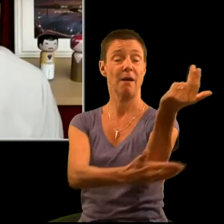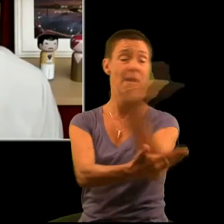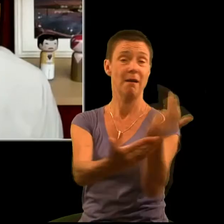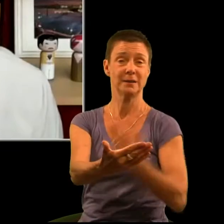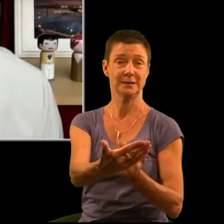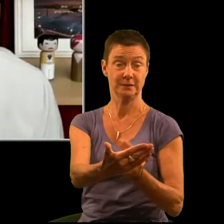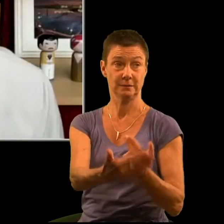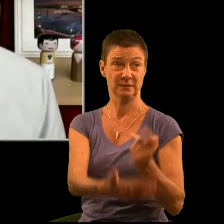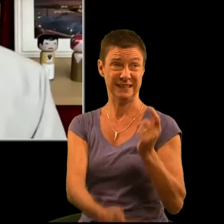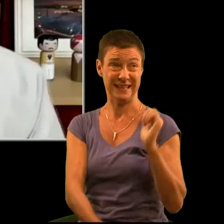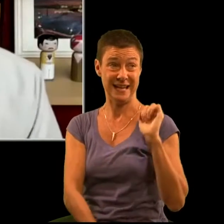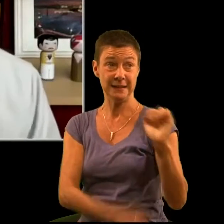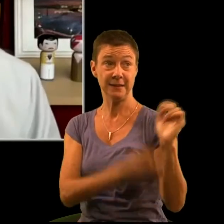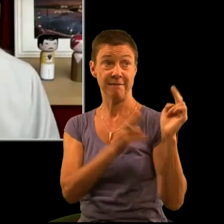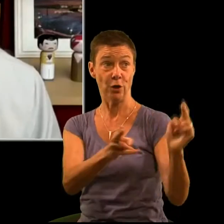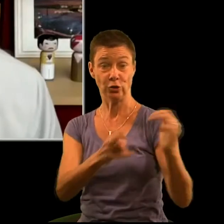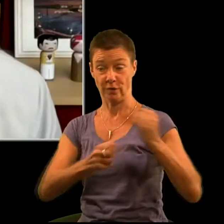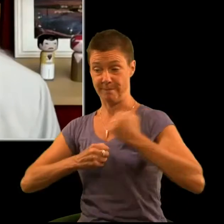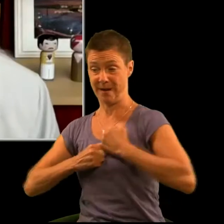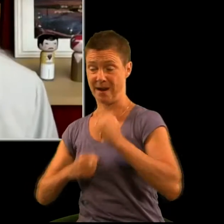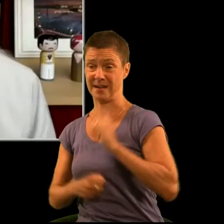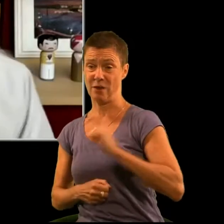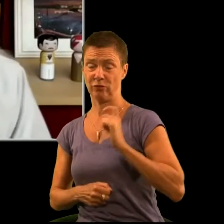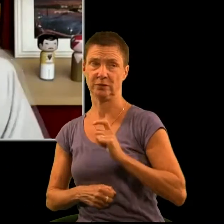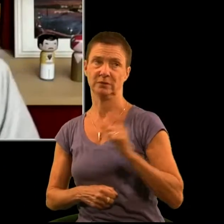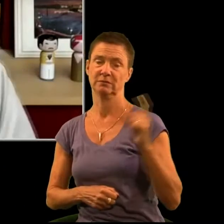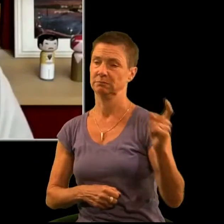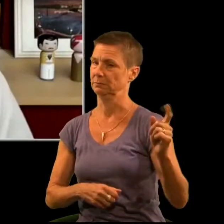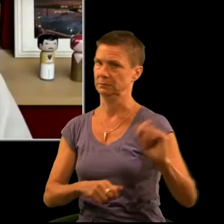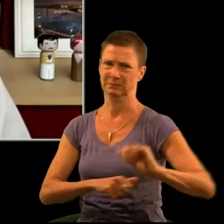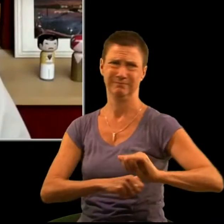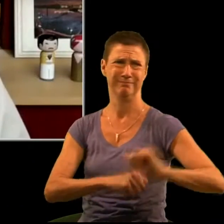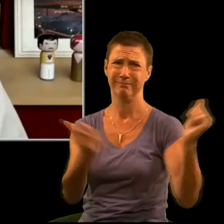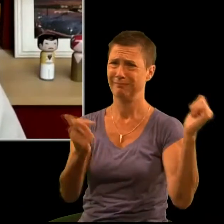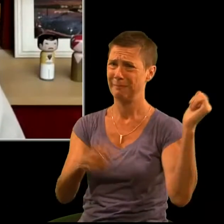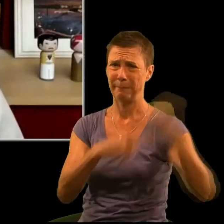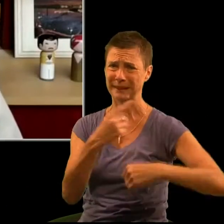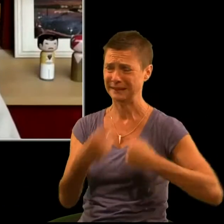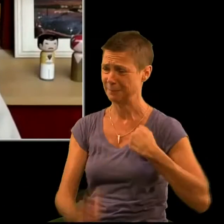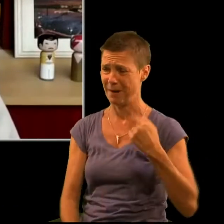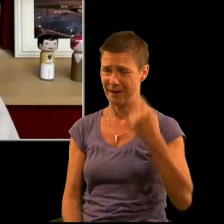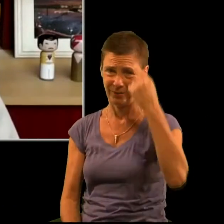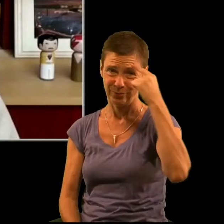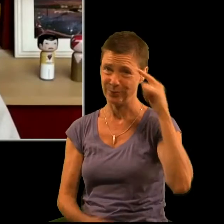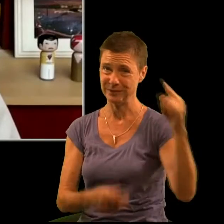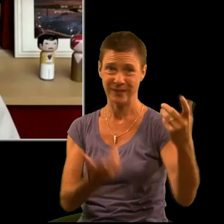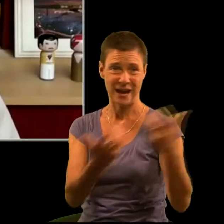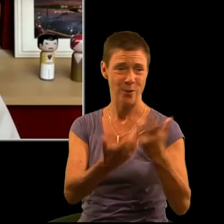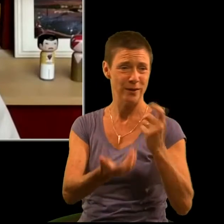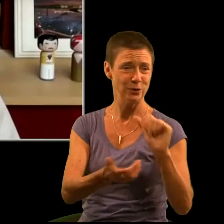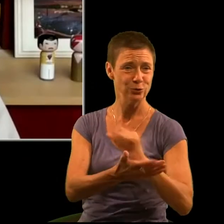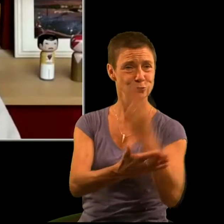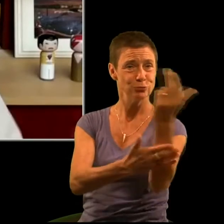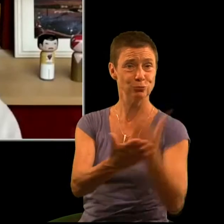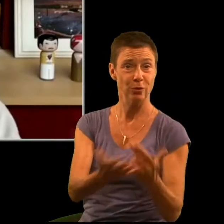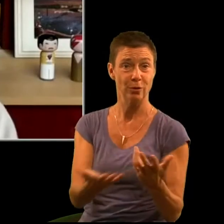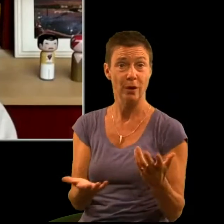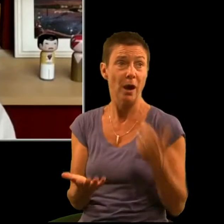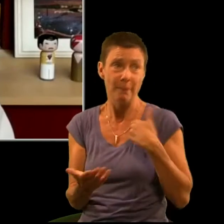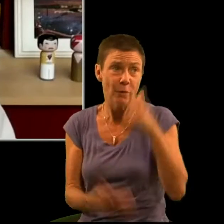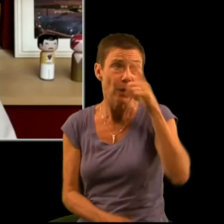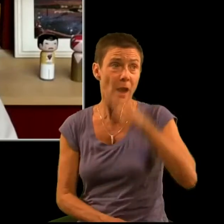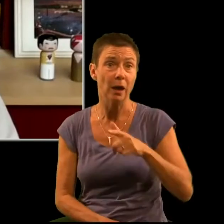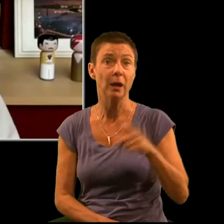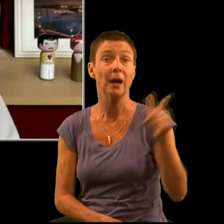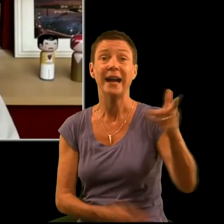his versions of my characters have just taken over. So I'm very lucky in that respect. But any of the characters he